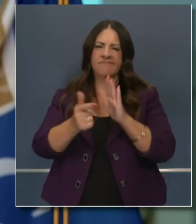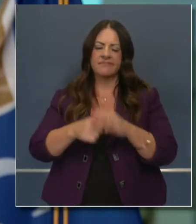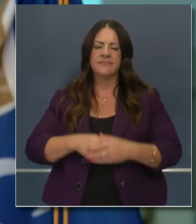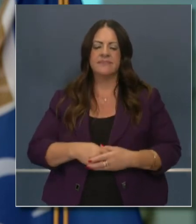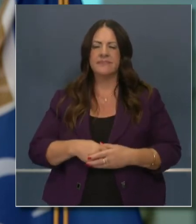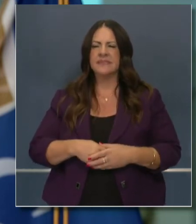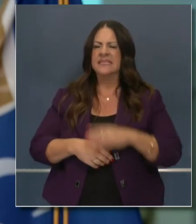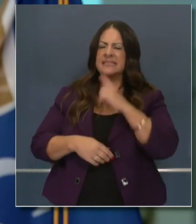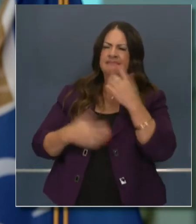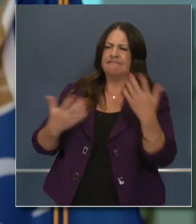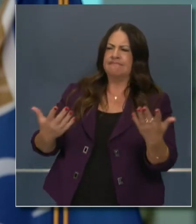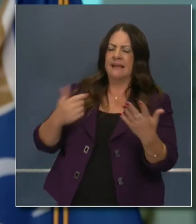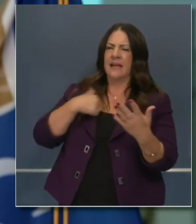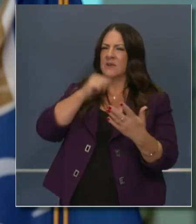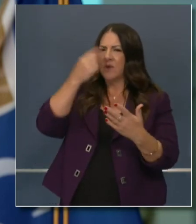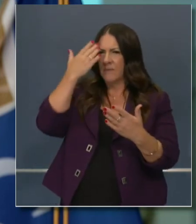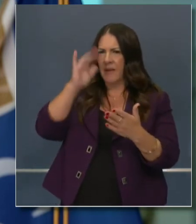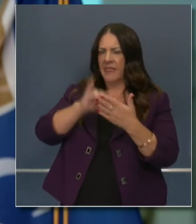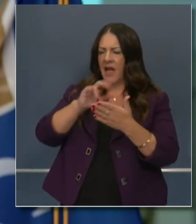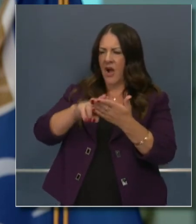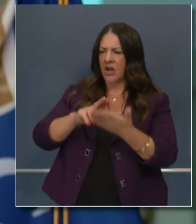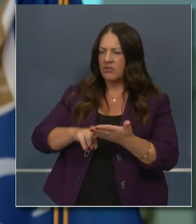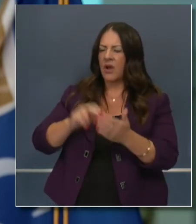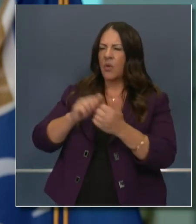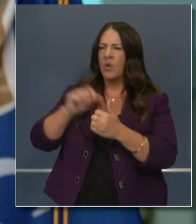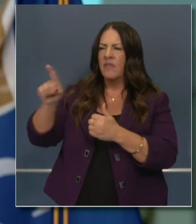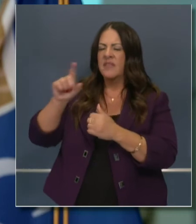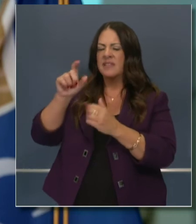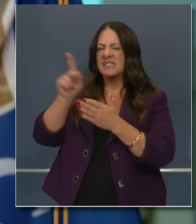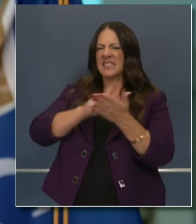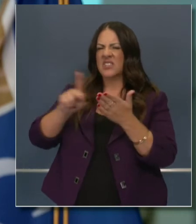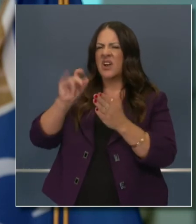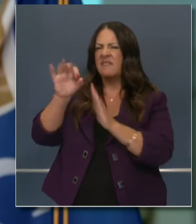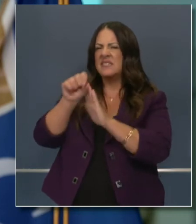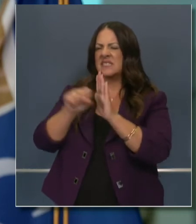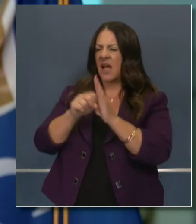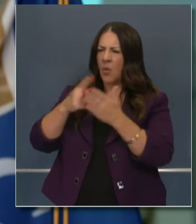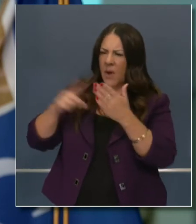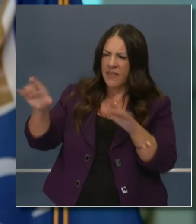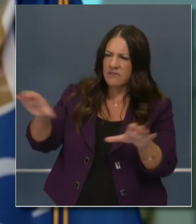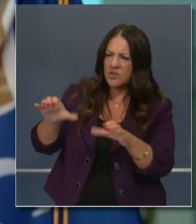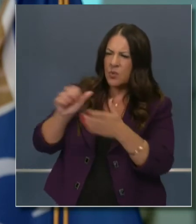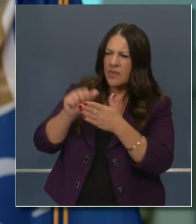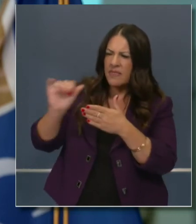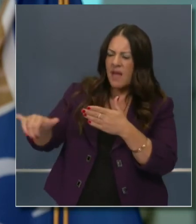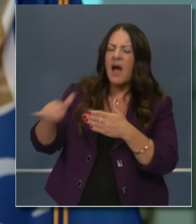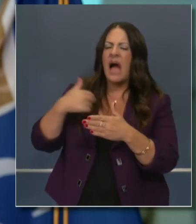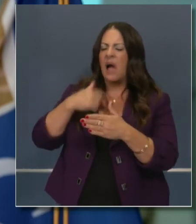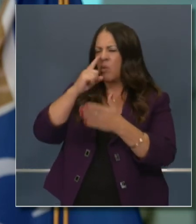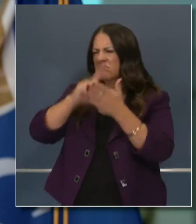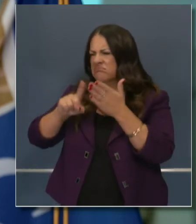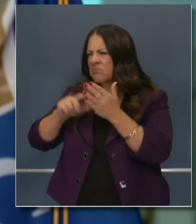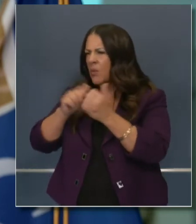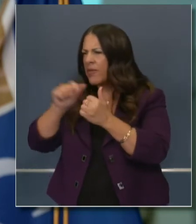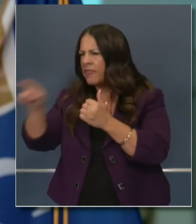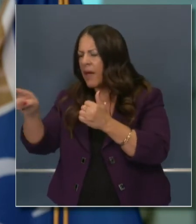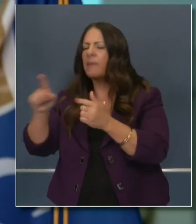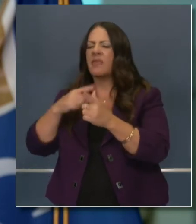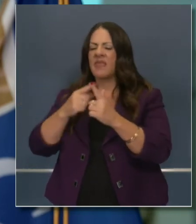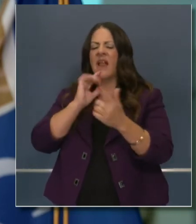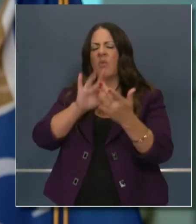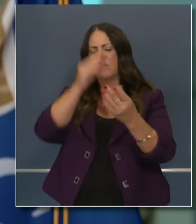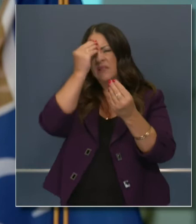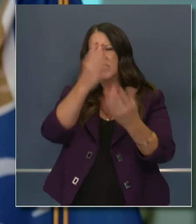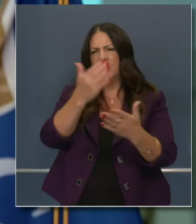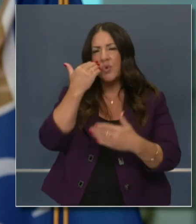contract that the Secretary of State's office has put out. Let me look into that, happily get back to you. Let me thank everybody for their time